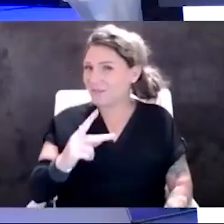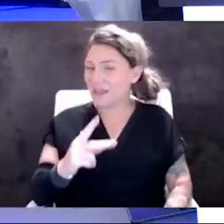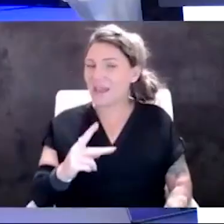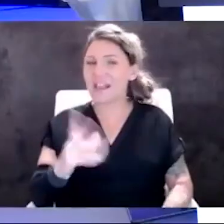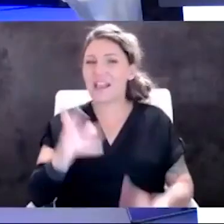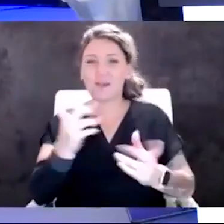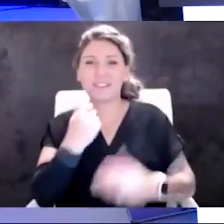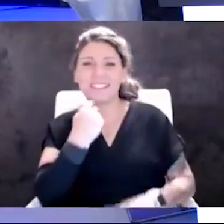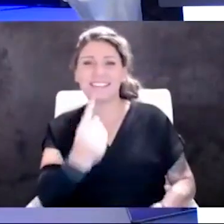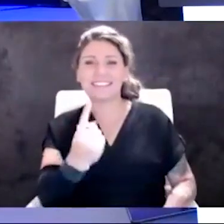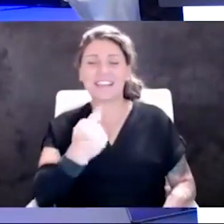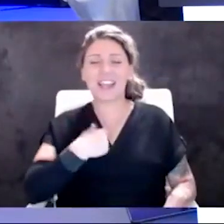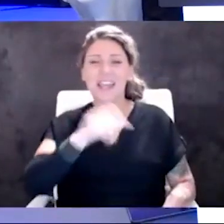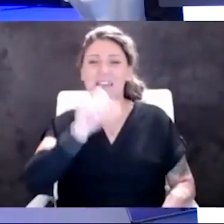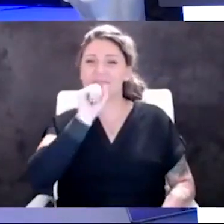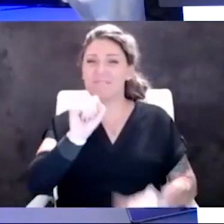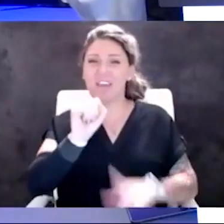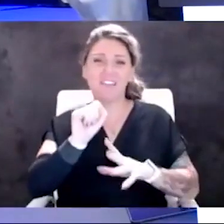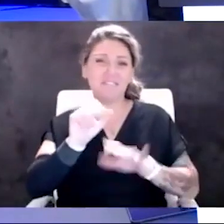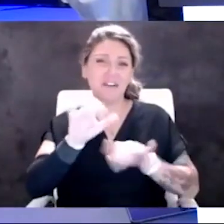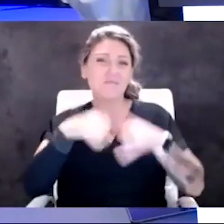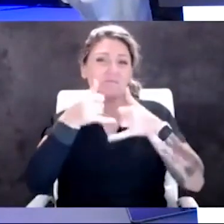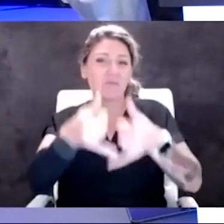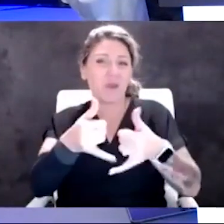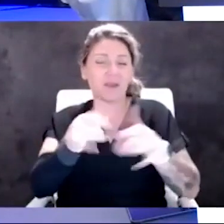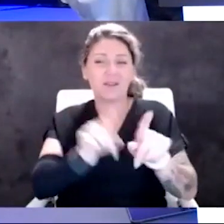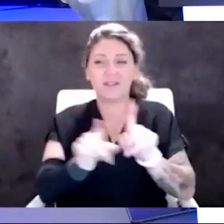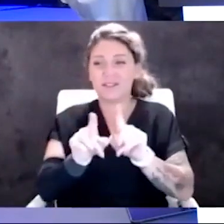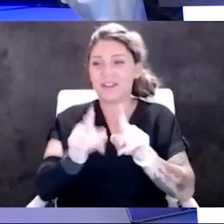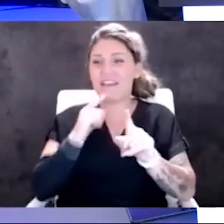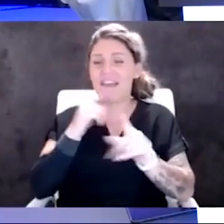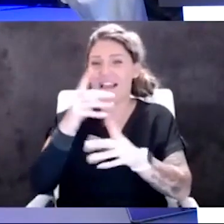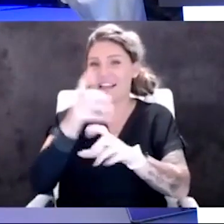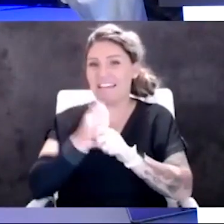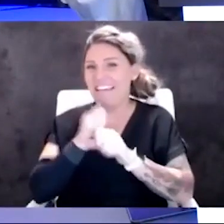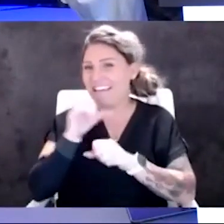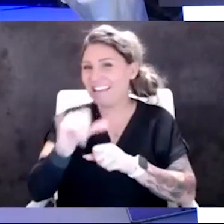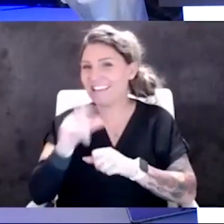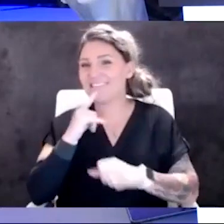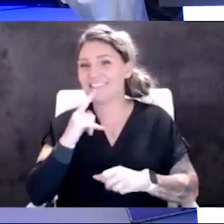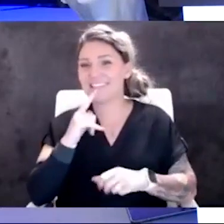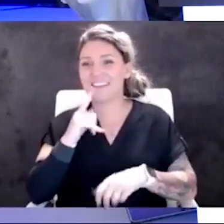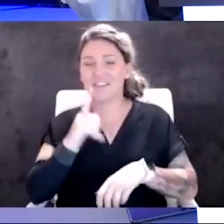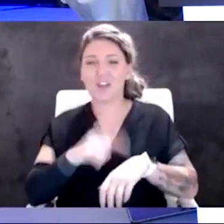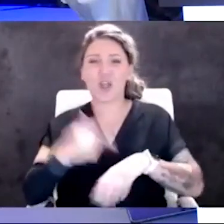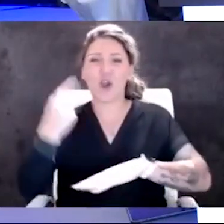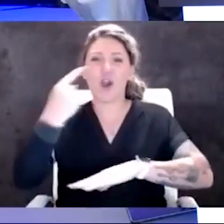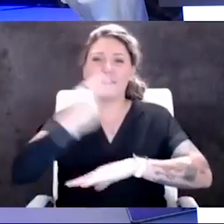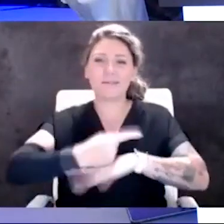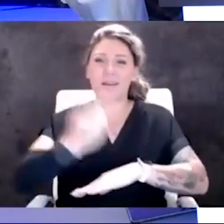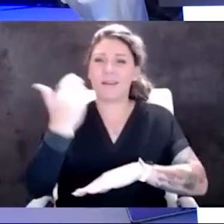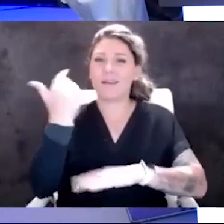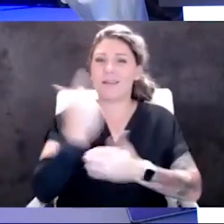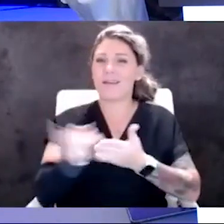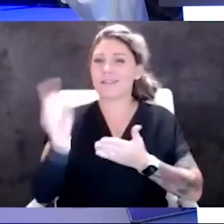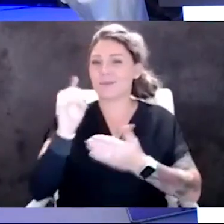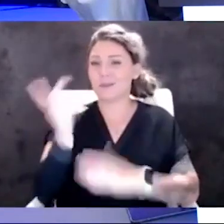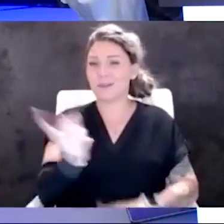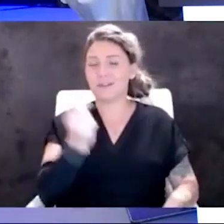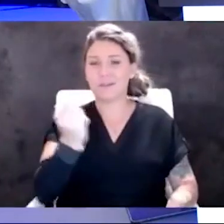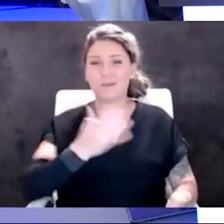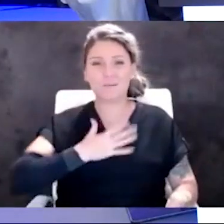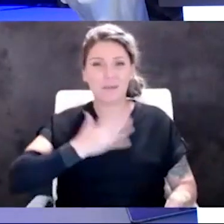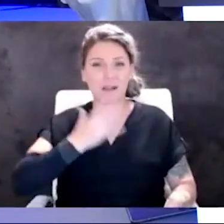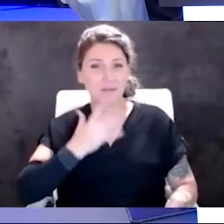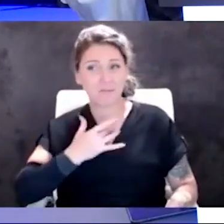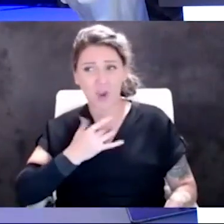I loved presents too. Until you got this? I got this. No, I had a long day last Tuesday. You did? It was my birthday. Oh, well,